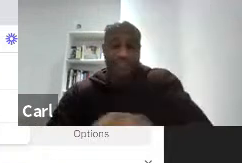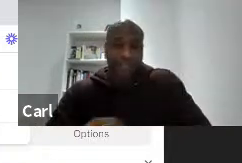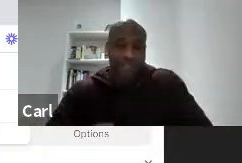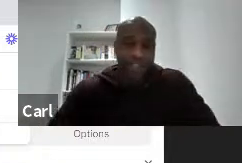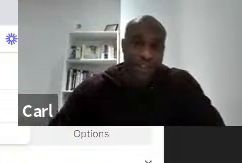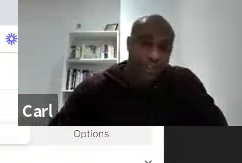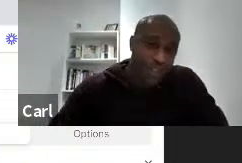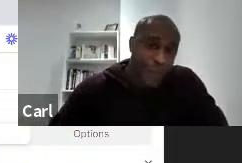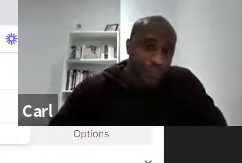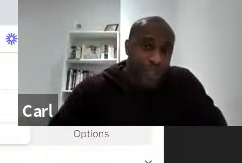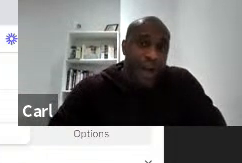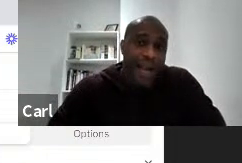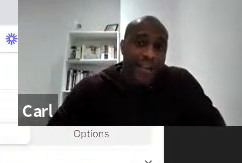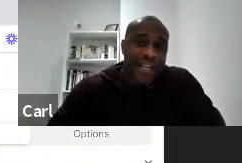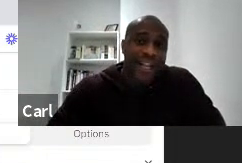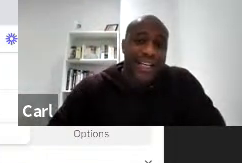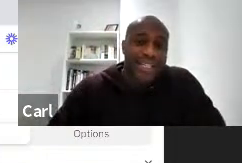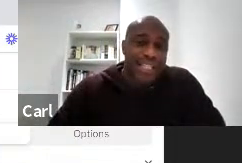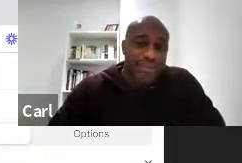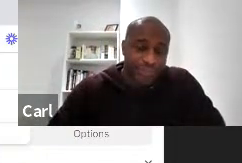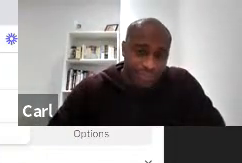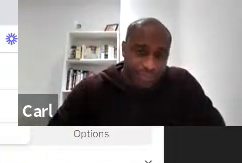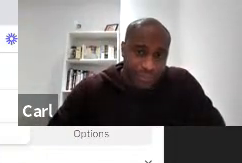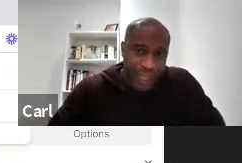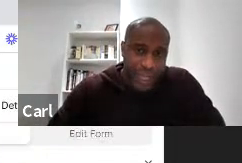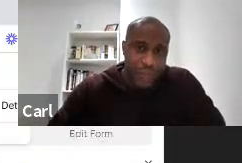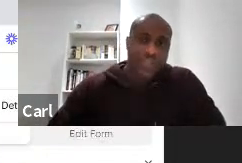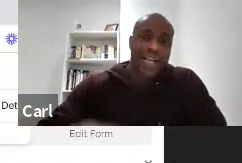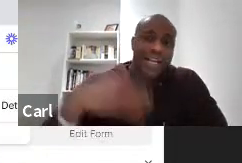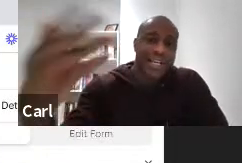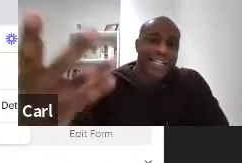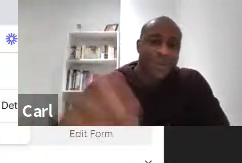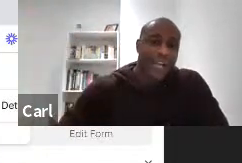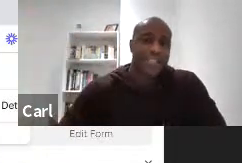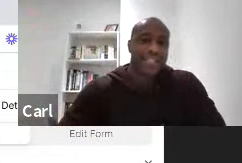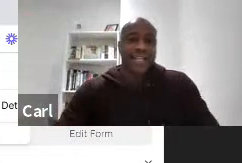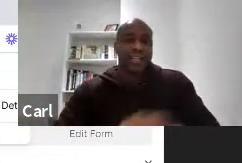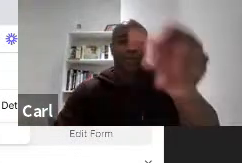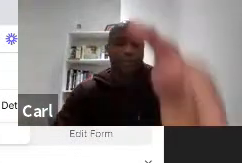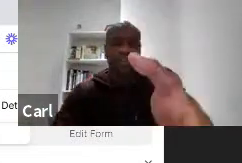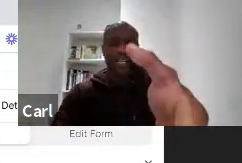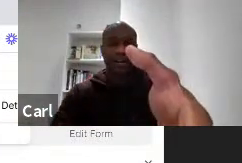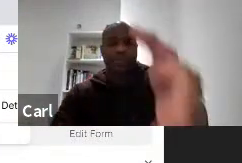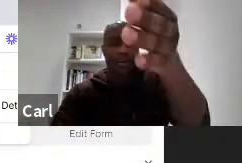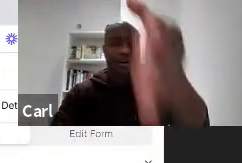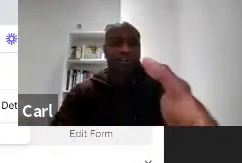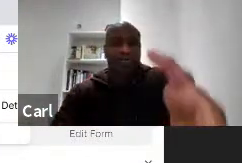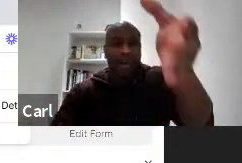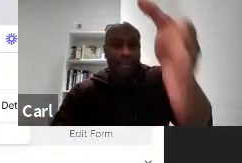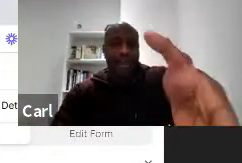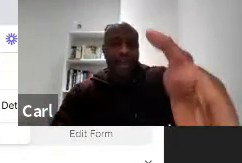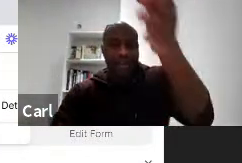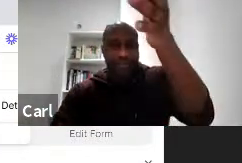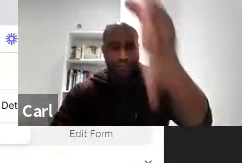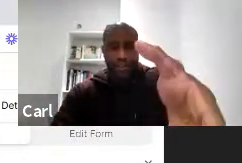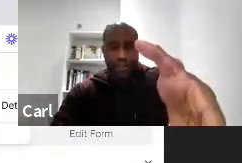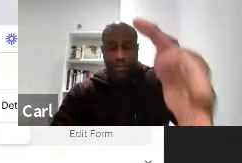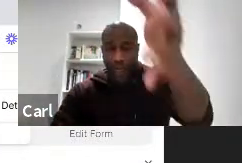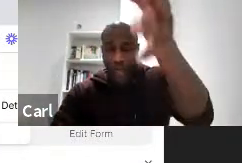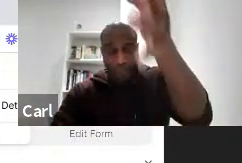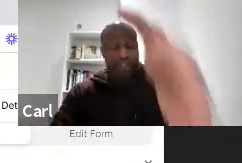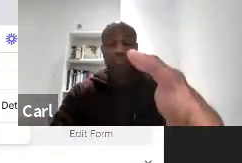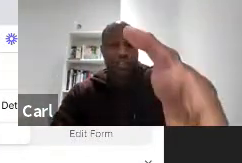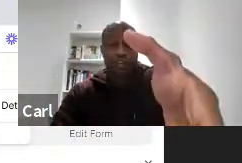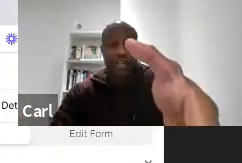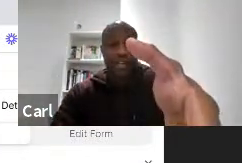rest of the data from the spreadsheet also. I can then click into it. And once I click into it, I can see all the details of that product